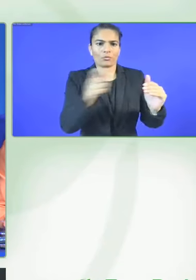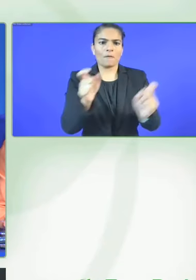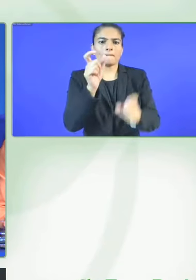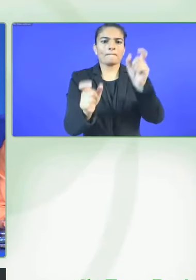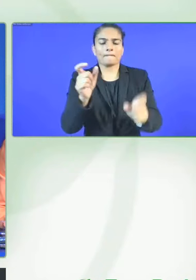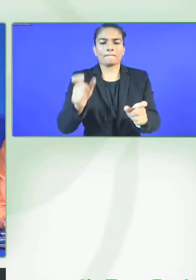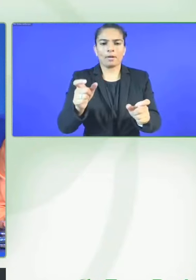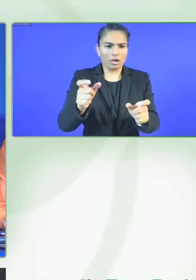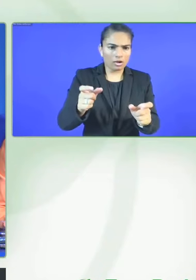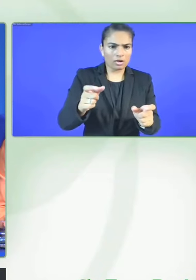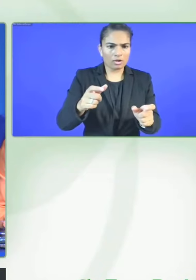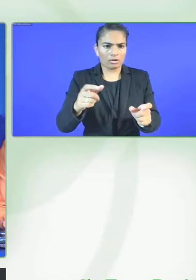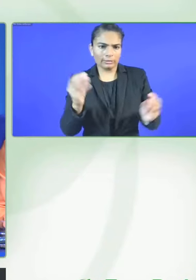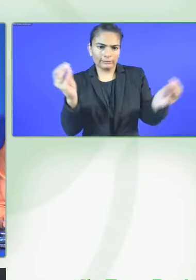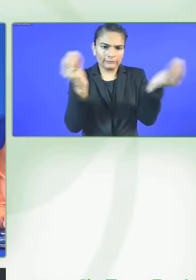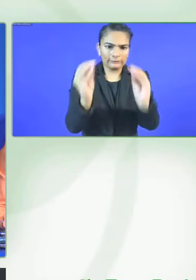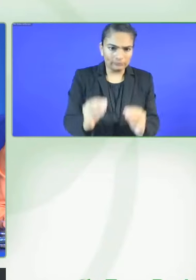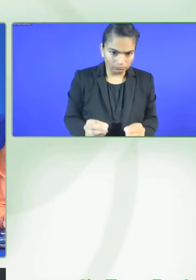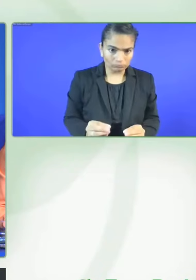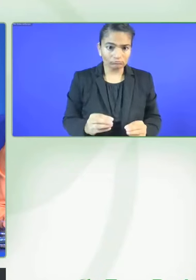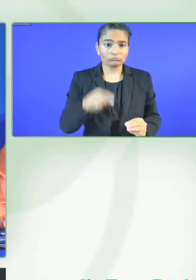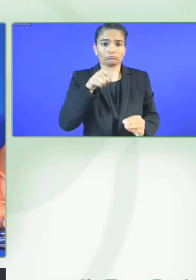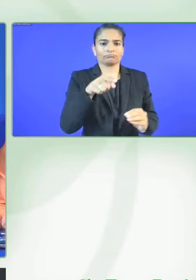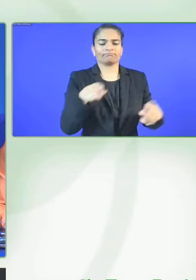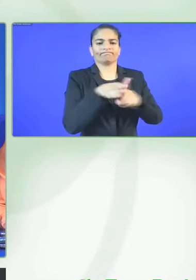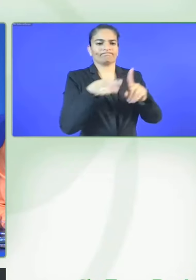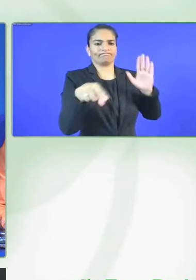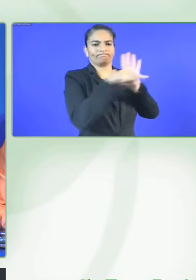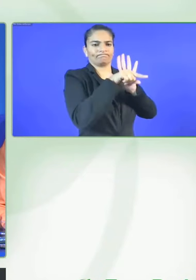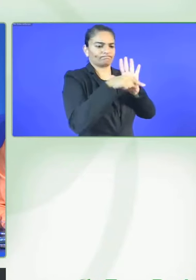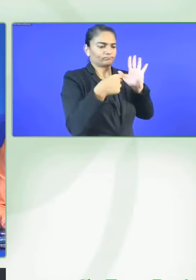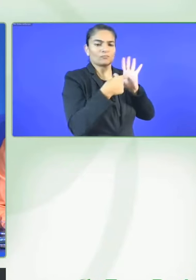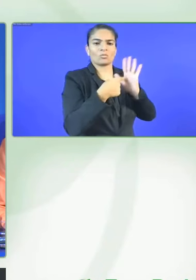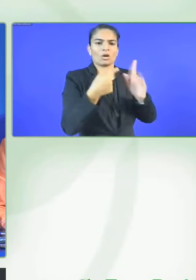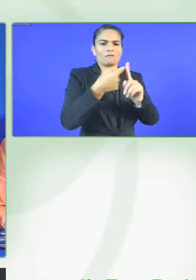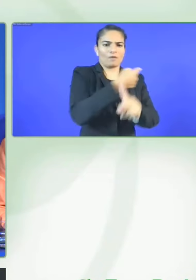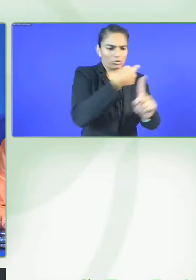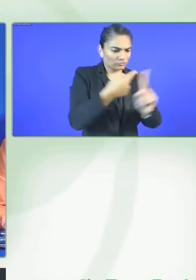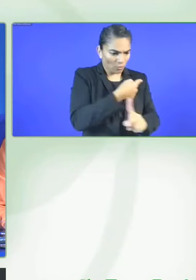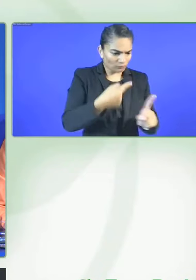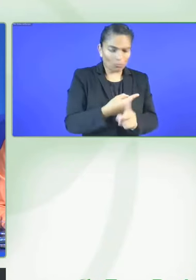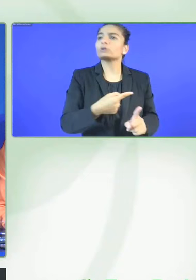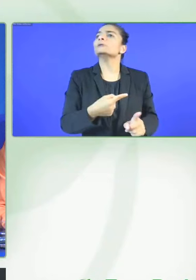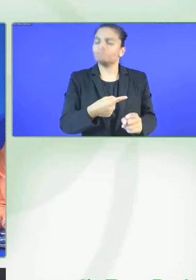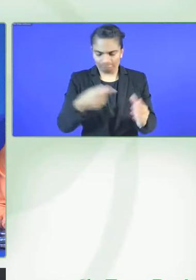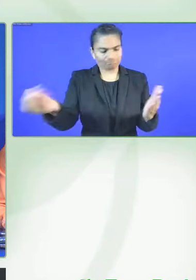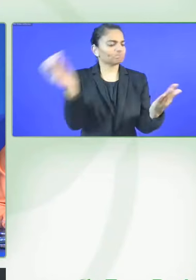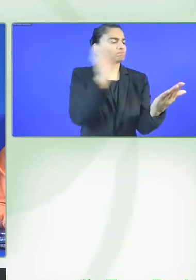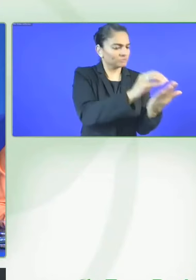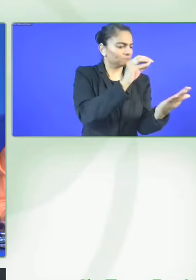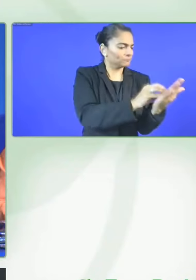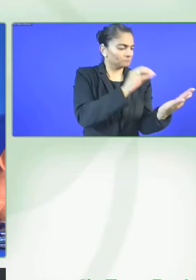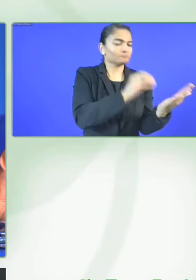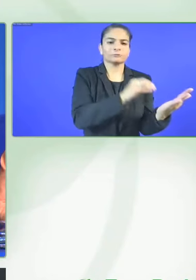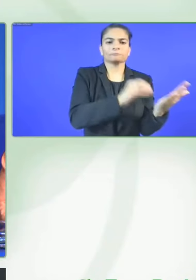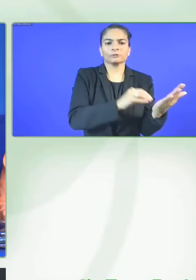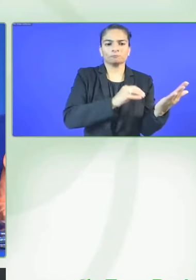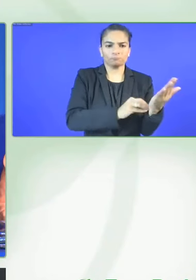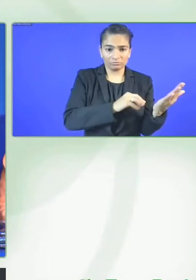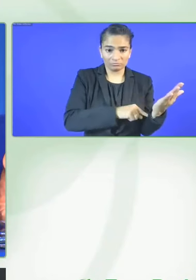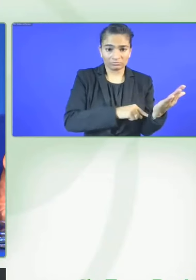fix the violation and avoid further penalty along with depositing a collateral.